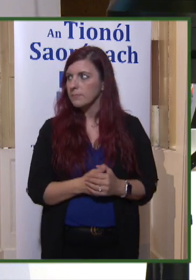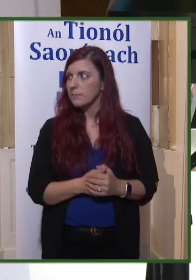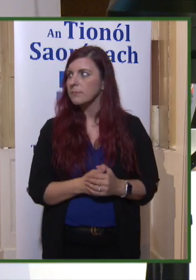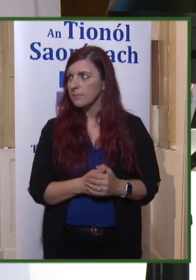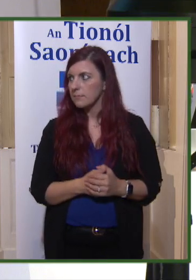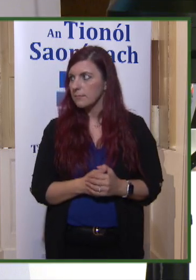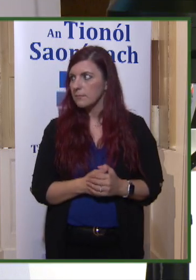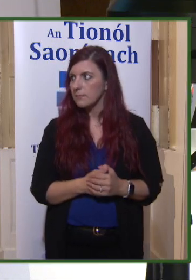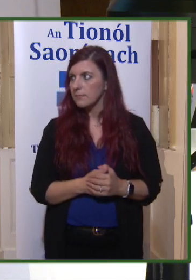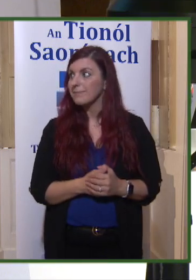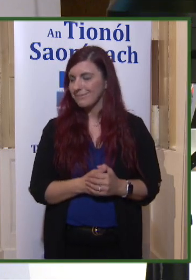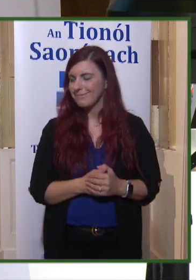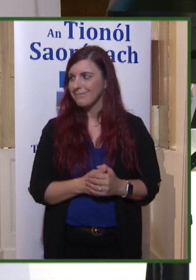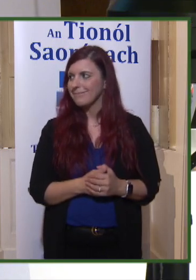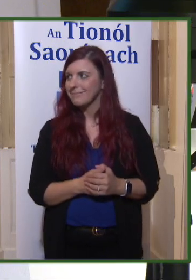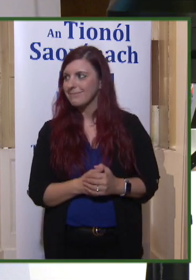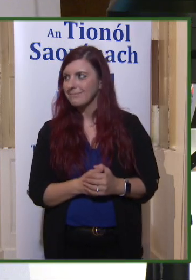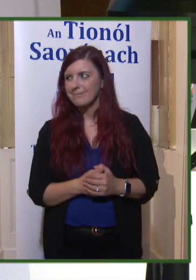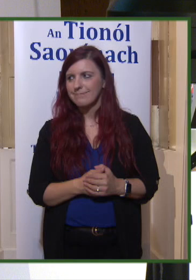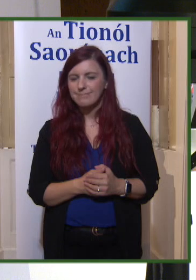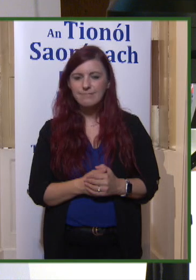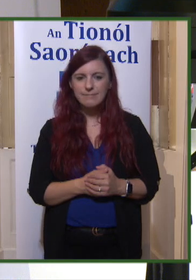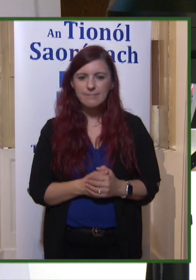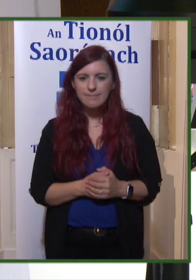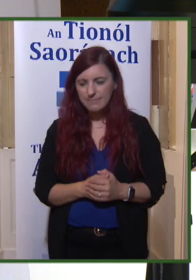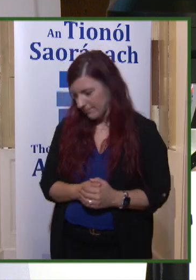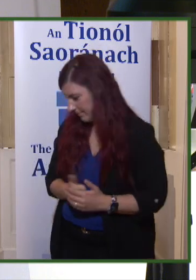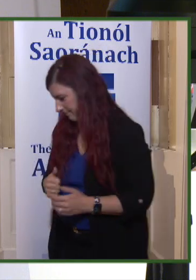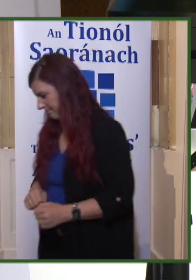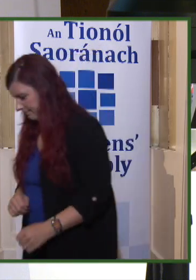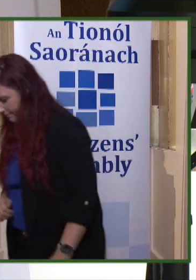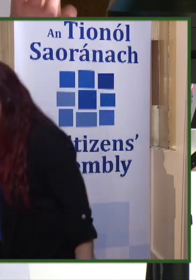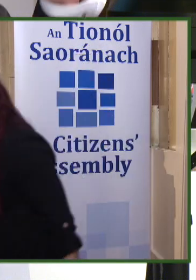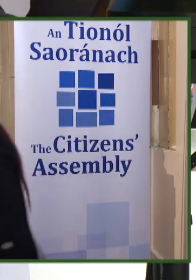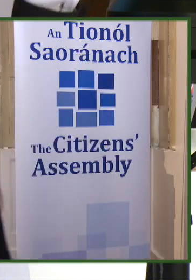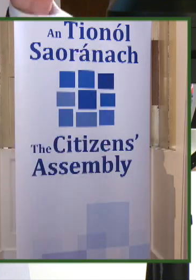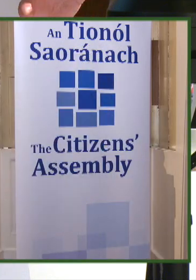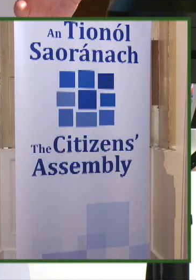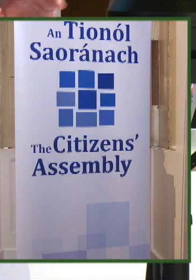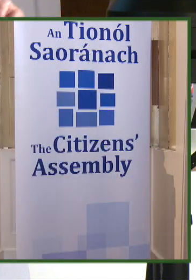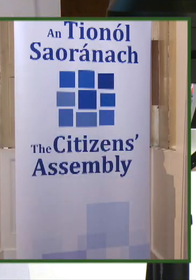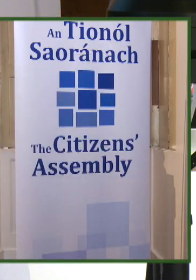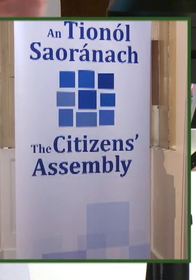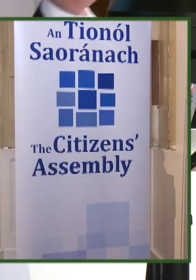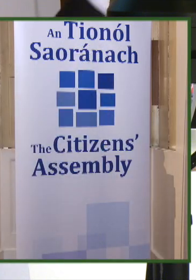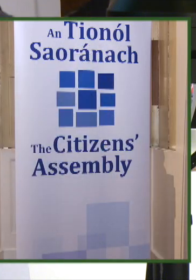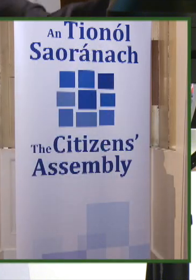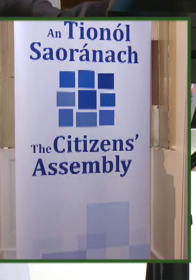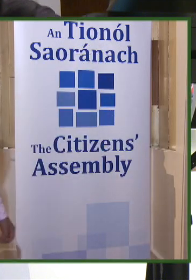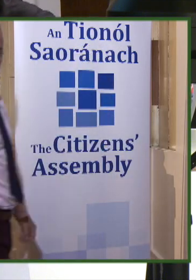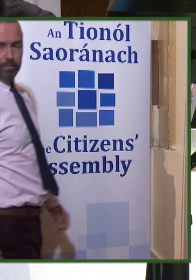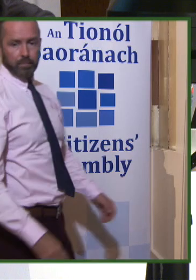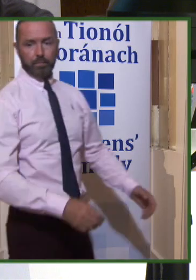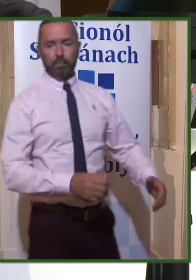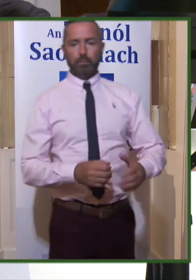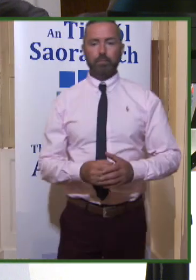come back to that when we deal with this issue? Yeah. Okay, can I have a show of hands? If somebody wants me to repeat what the proposed amendment from Table